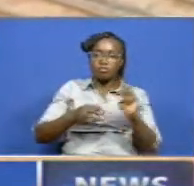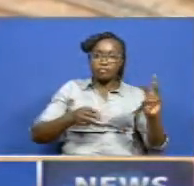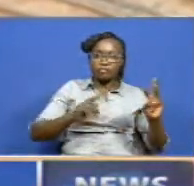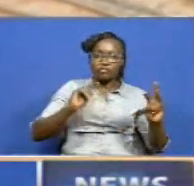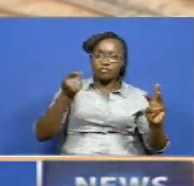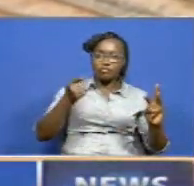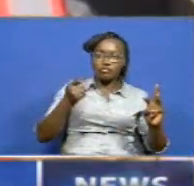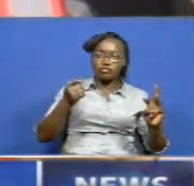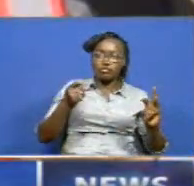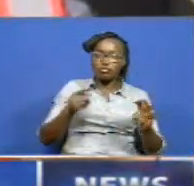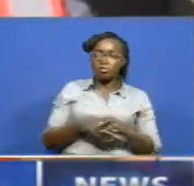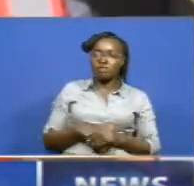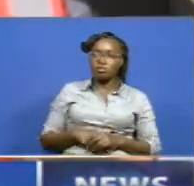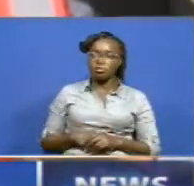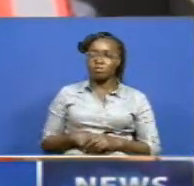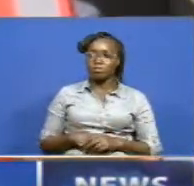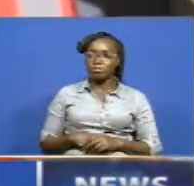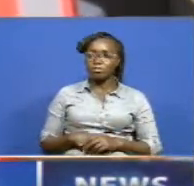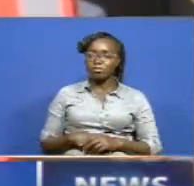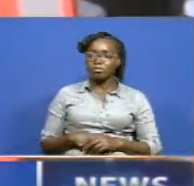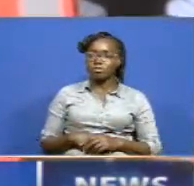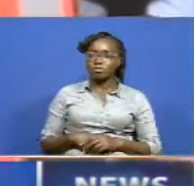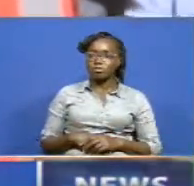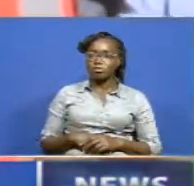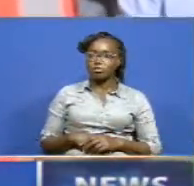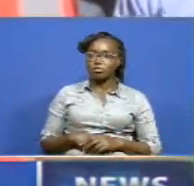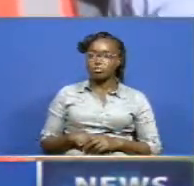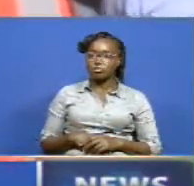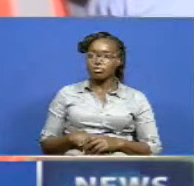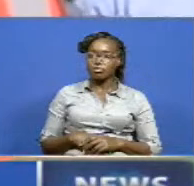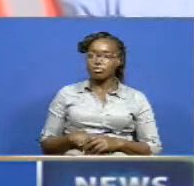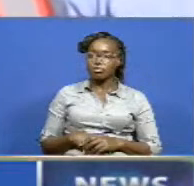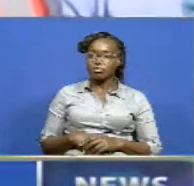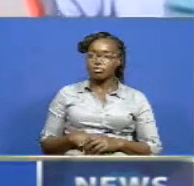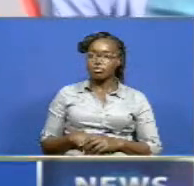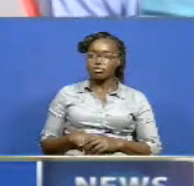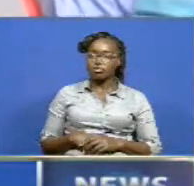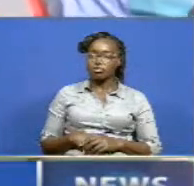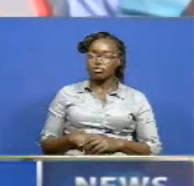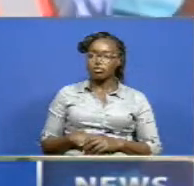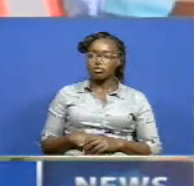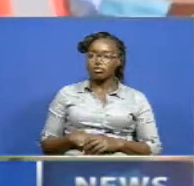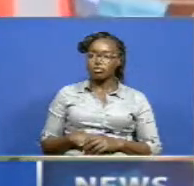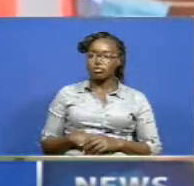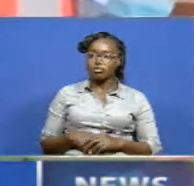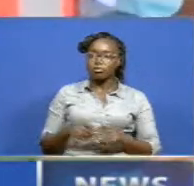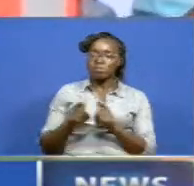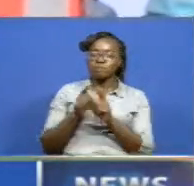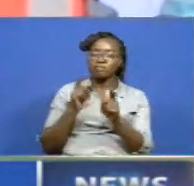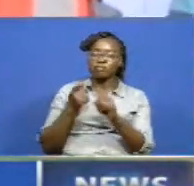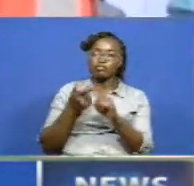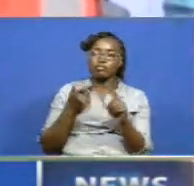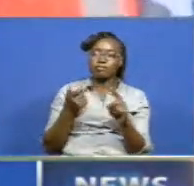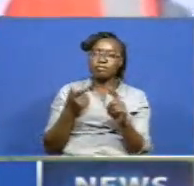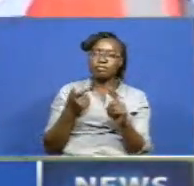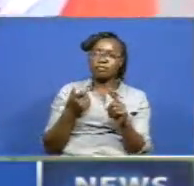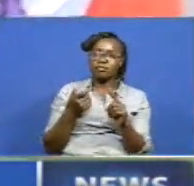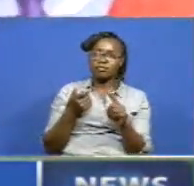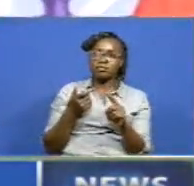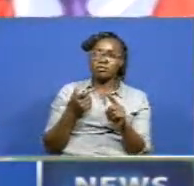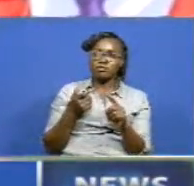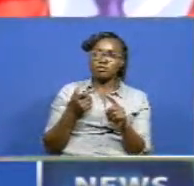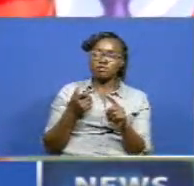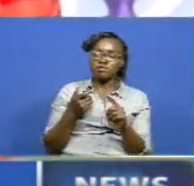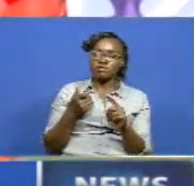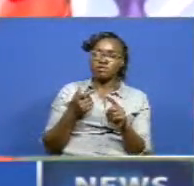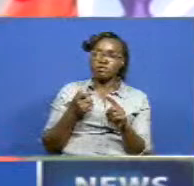meter gauge railway line. Yes, there is the line from Nakuru to Kisumu. There is a line from Longonot to